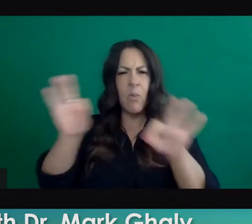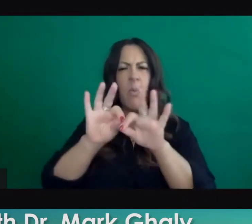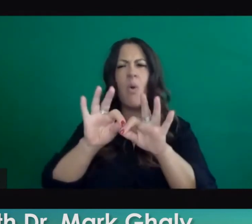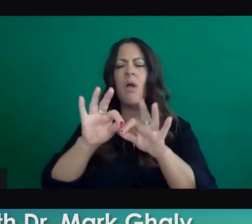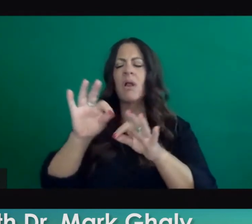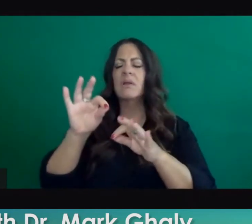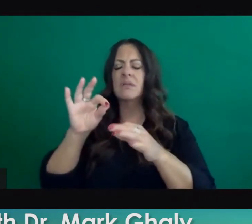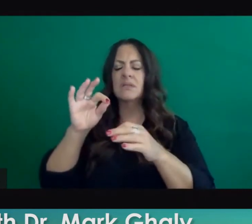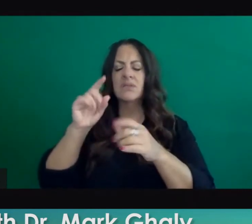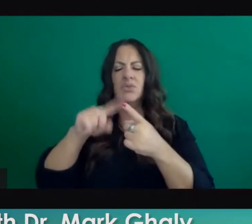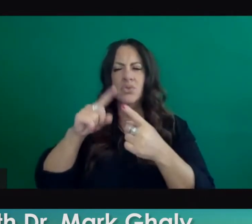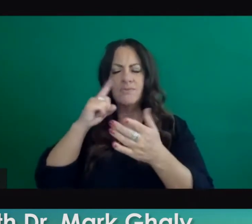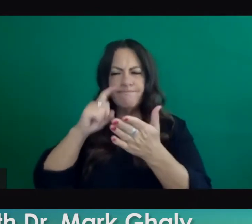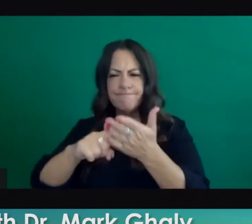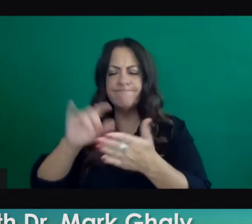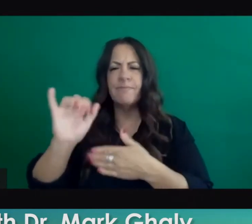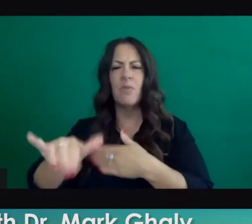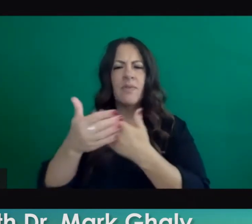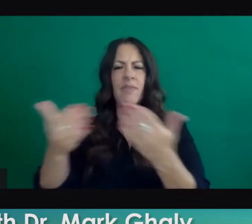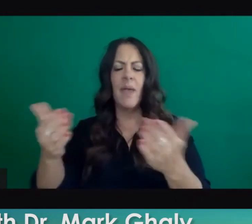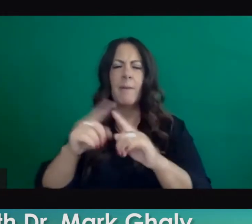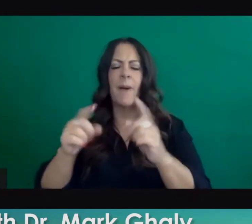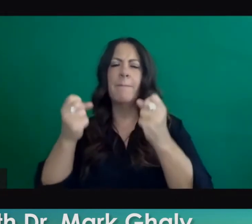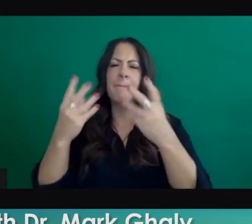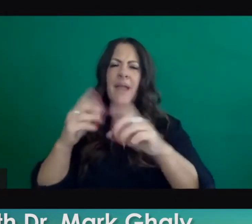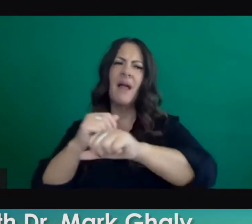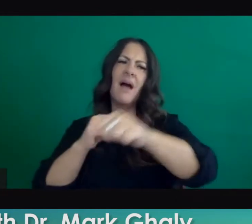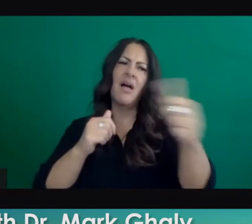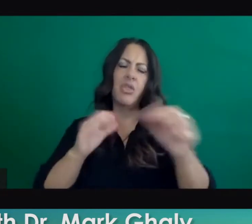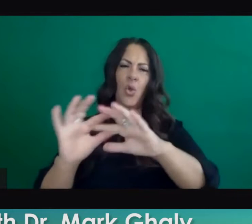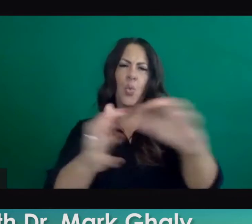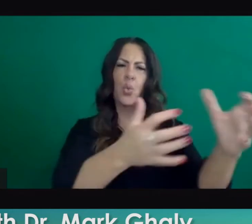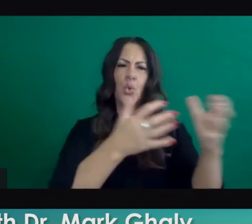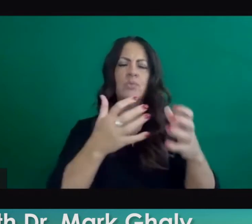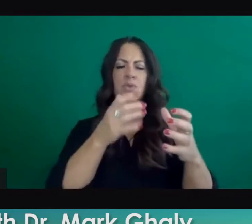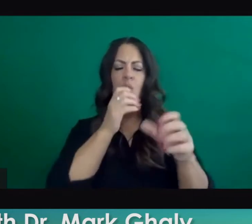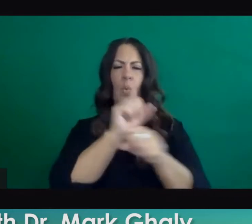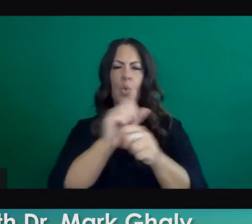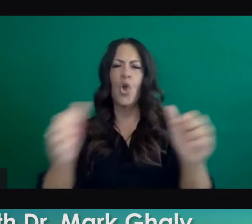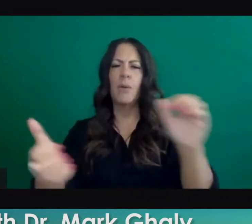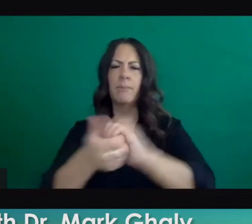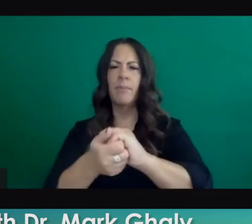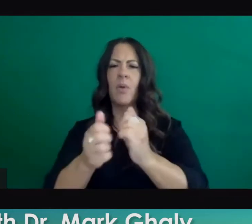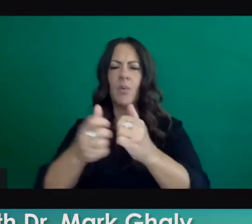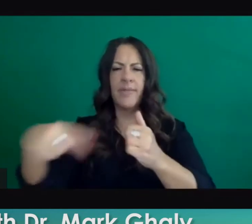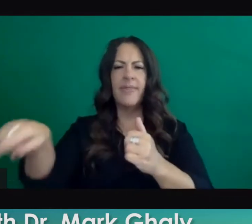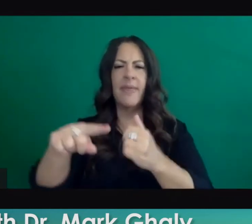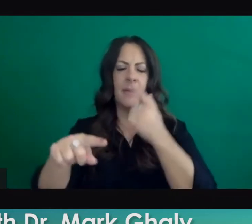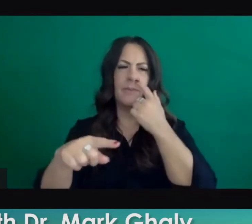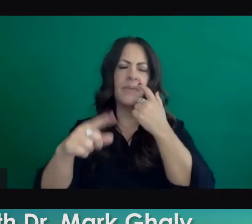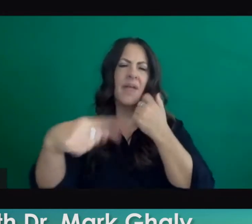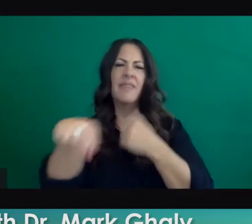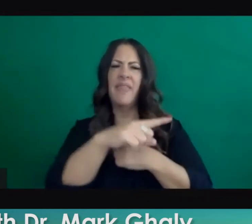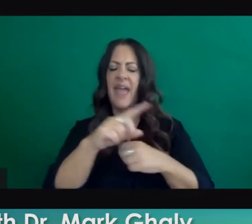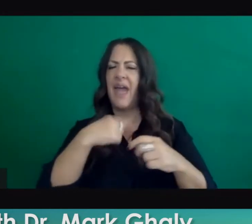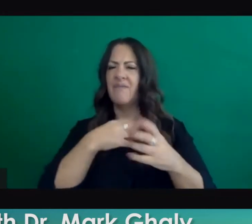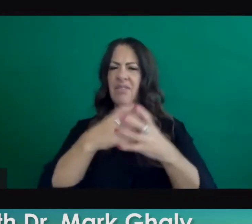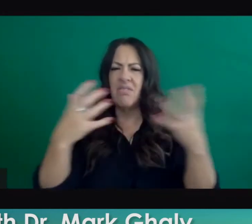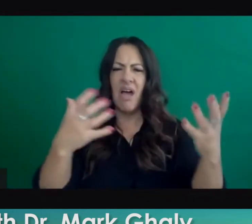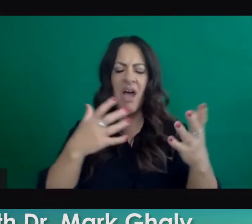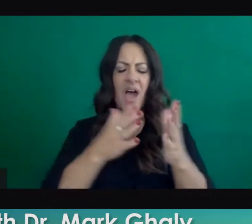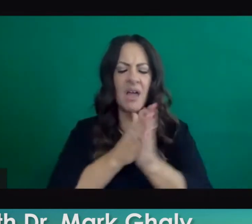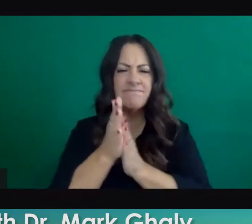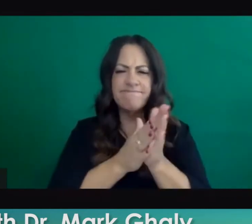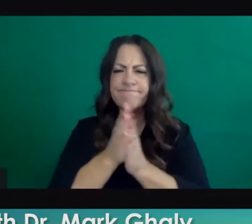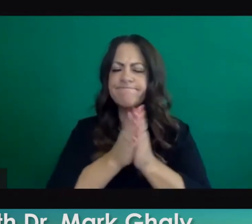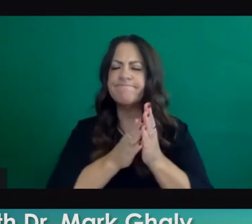working in many of our sectors across California who have been thinking about this with a great deal of passion and energy, not just so that